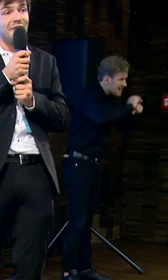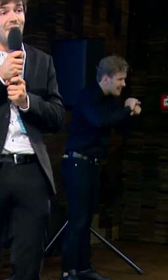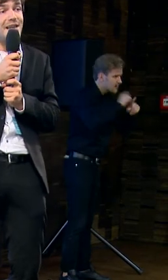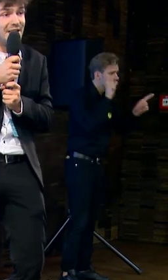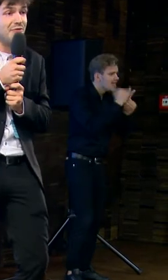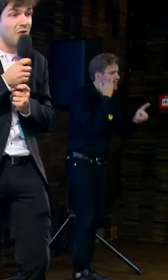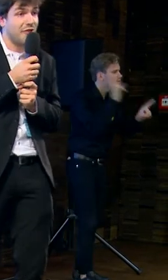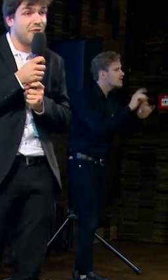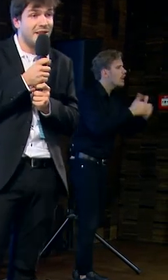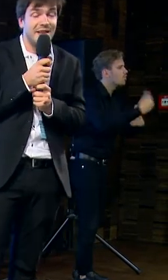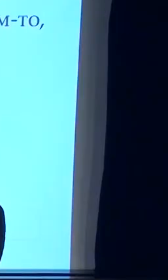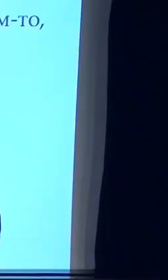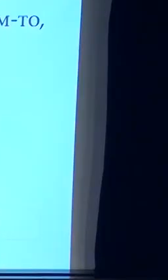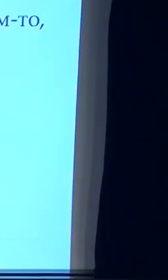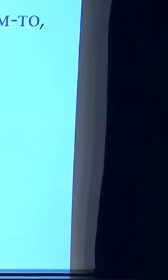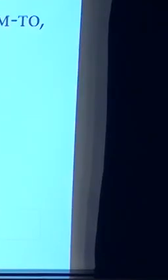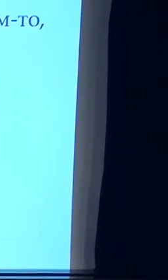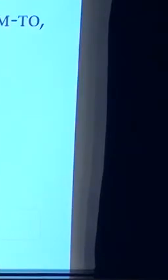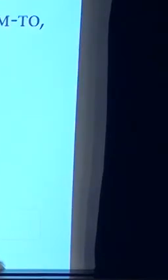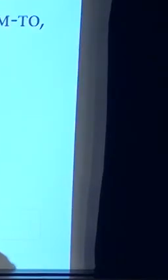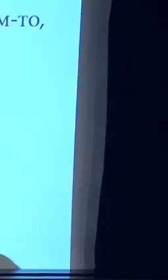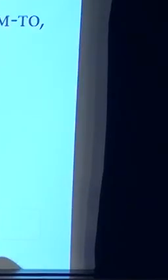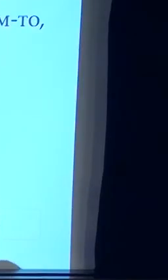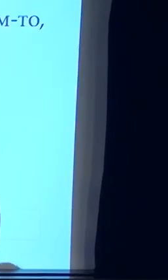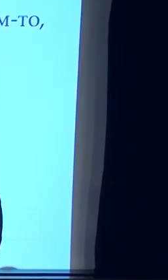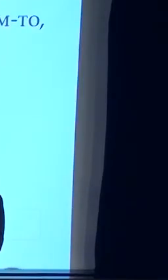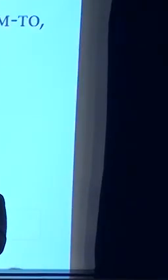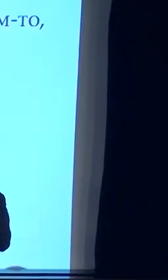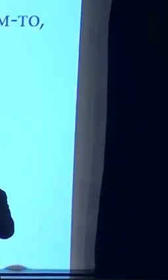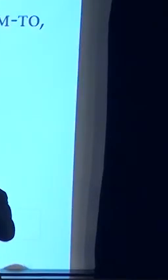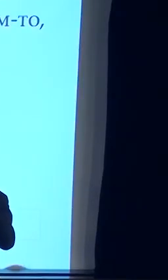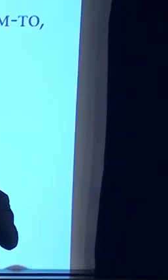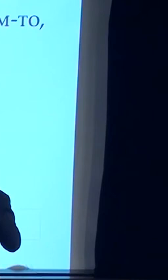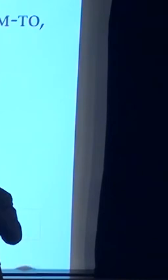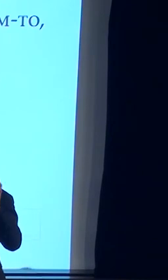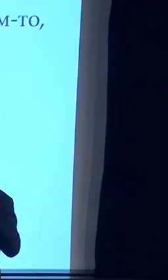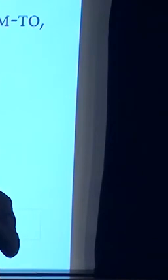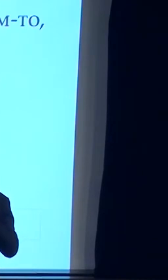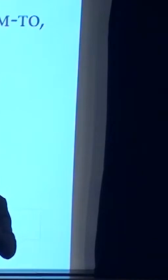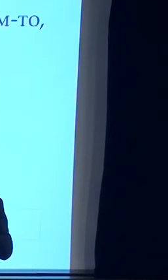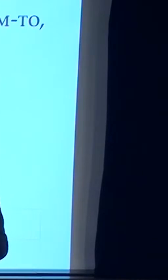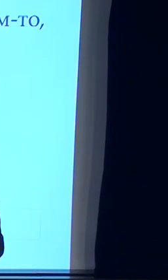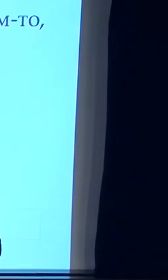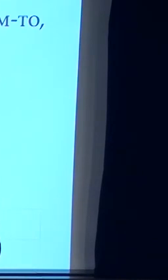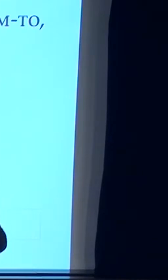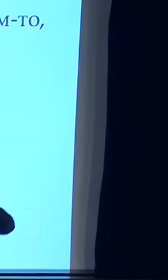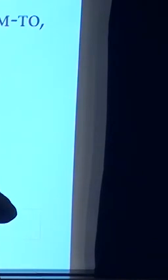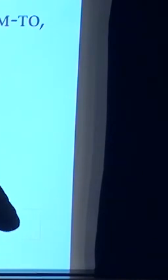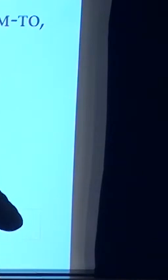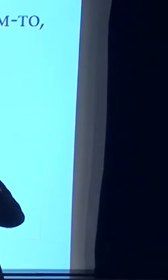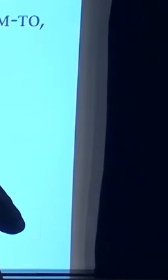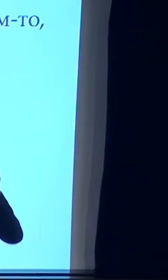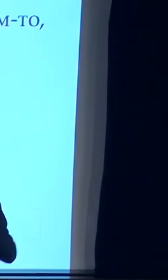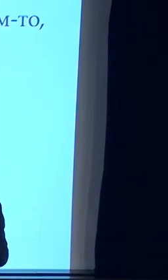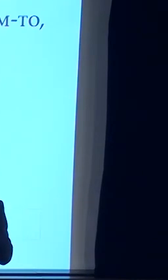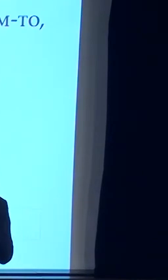been greatly involved as well, and they were really happy to have easy to read materials to be able to